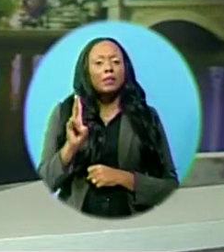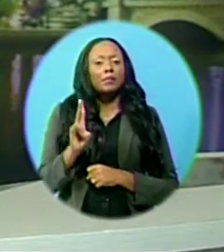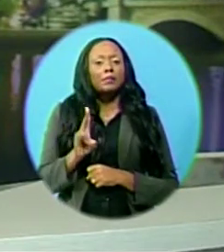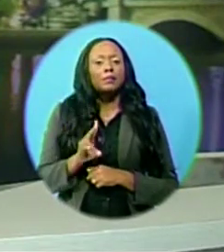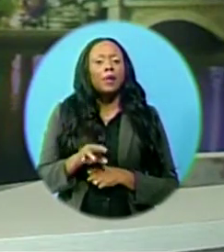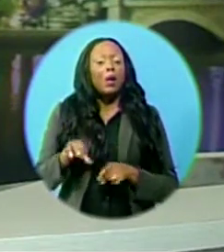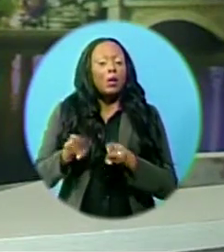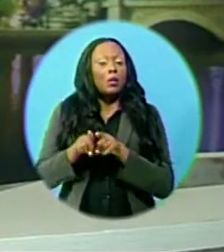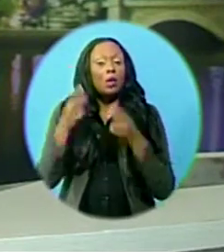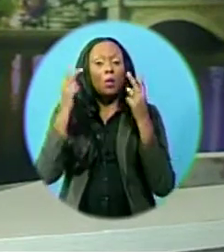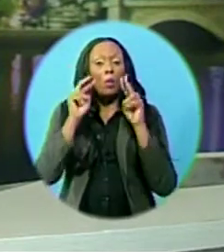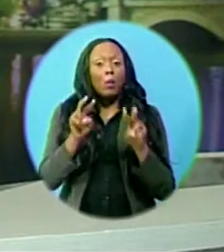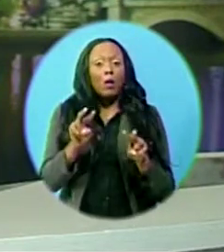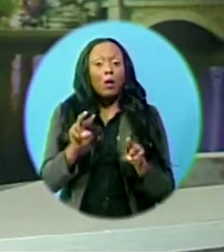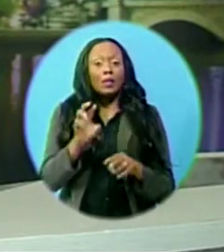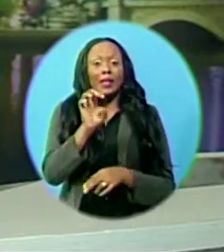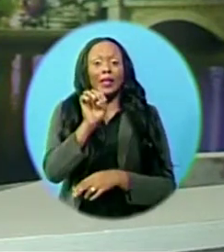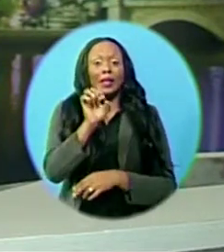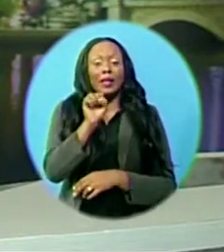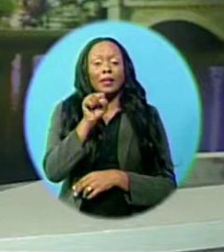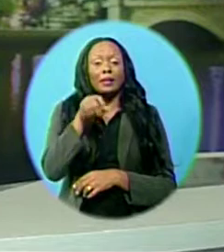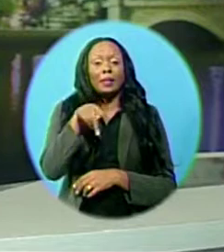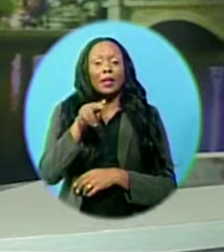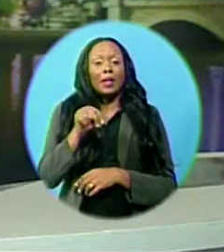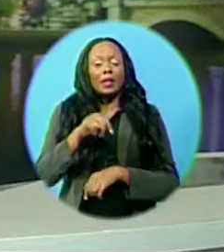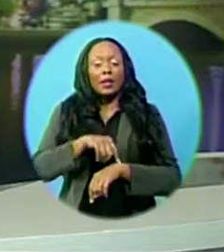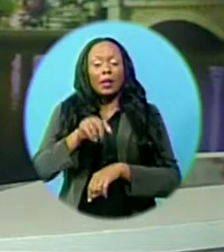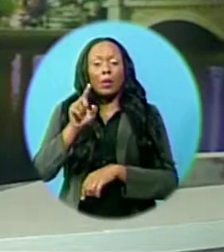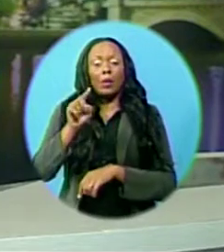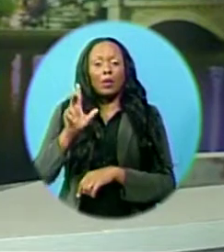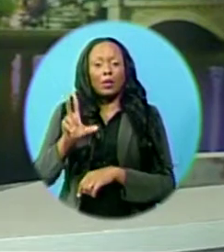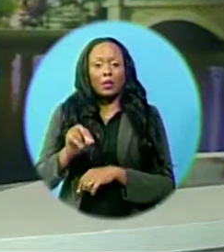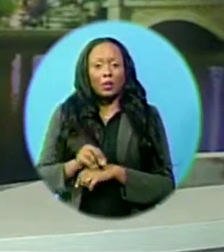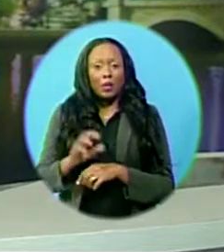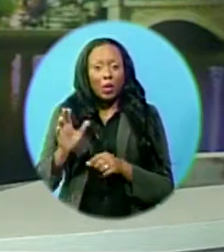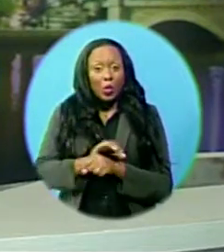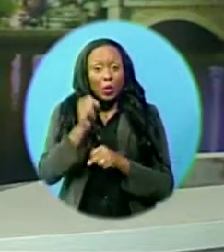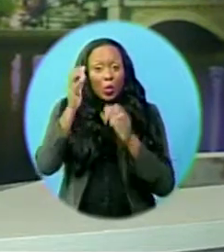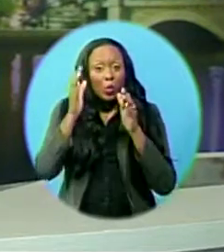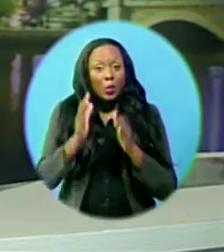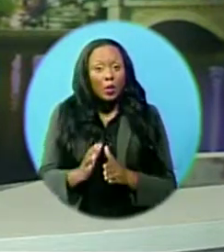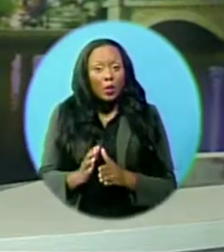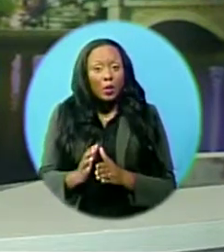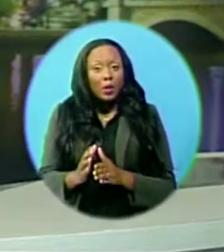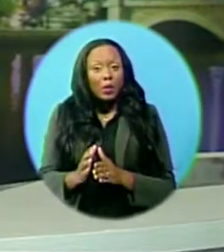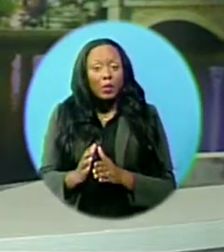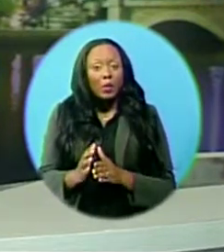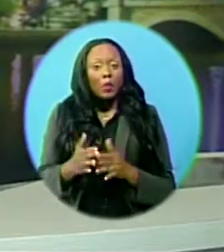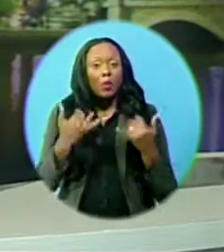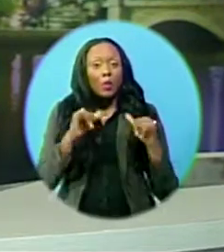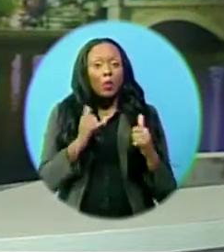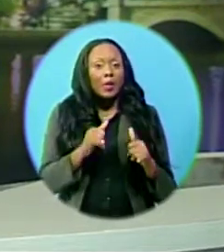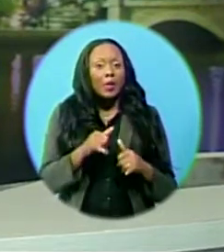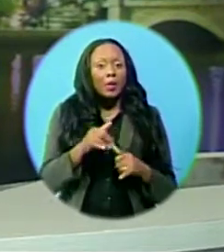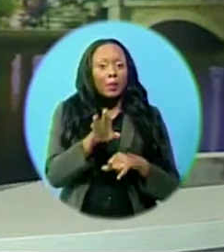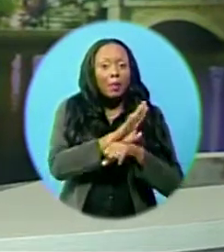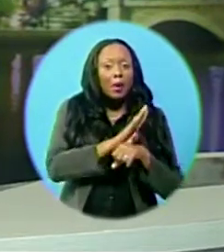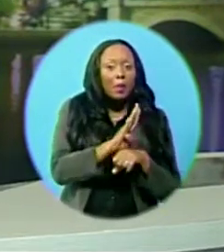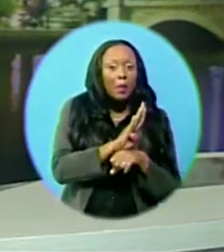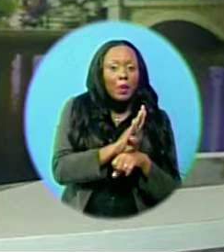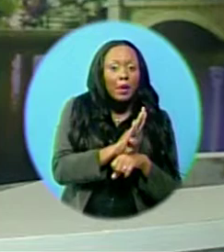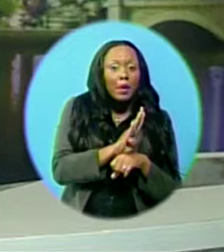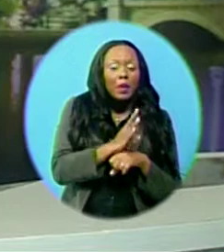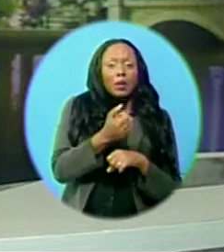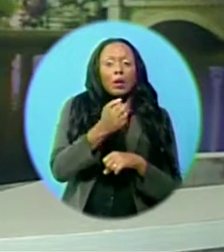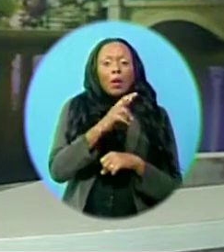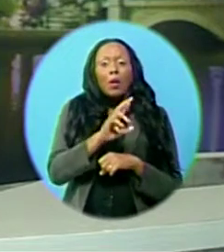MCTV's ESPN starting at 1:30. The winner will then wait on Barbados Pride and the Windward Islands Volcanoes on Thursday to see who